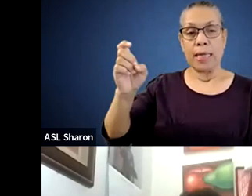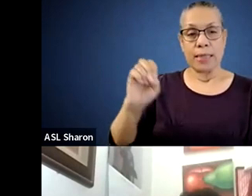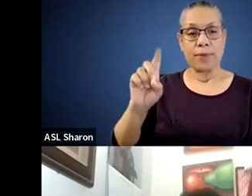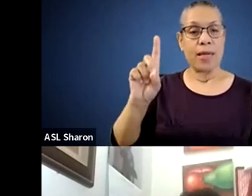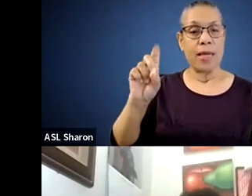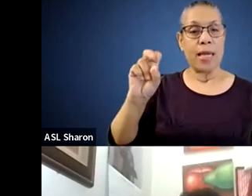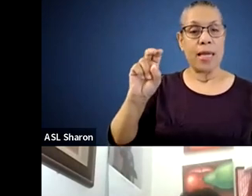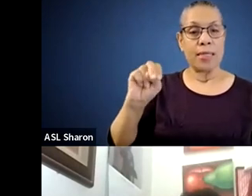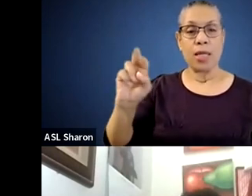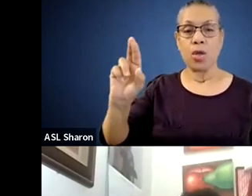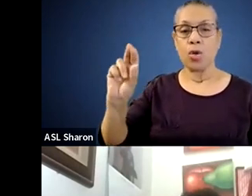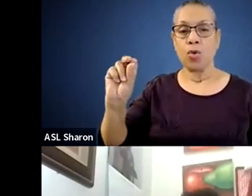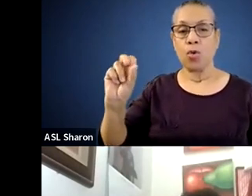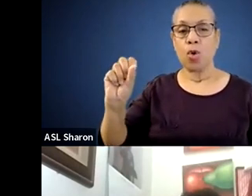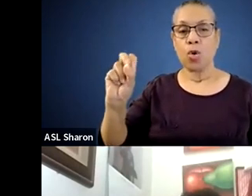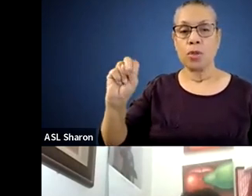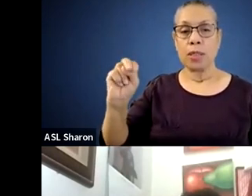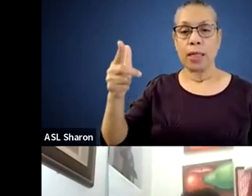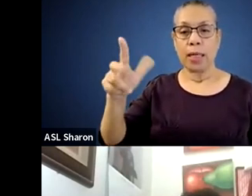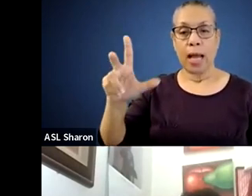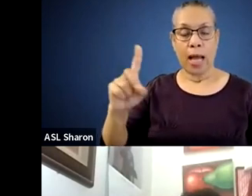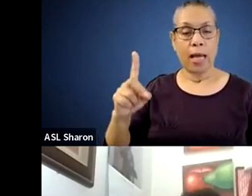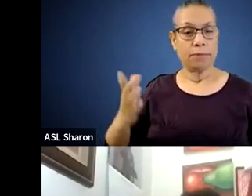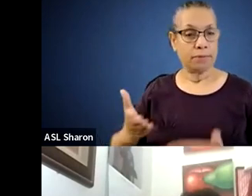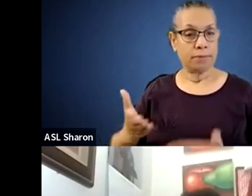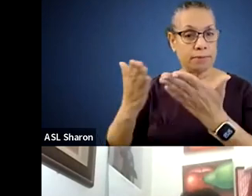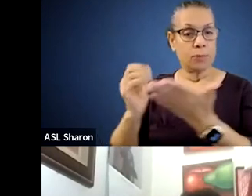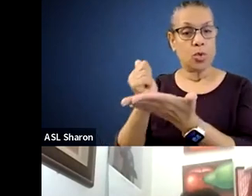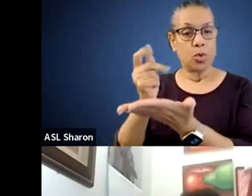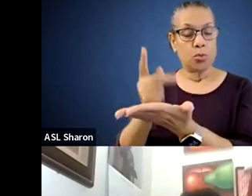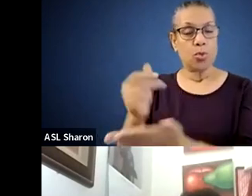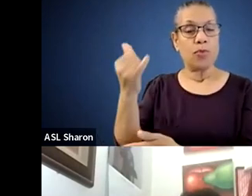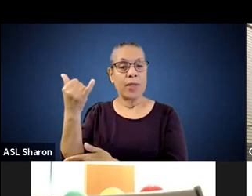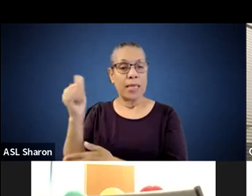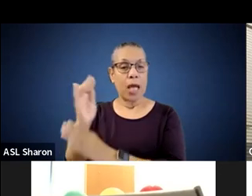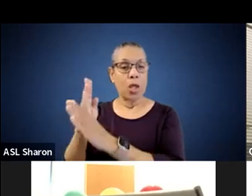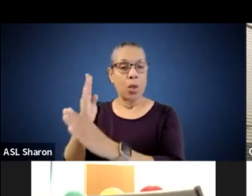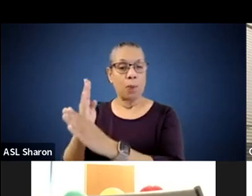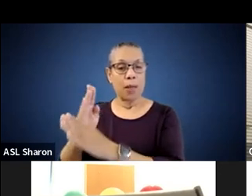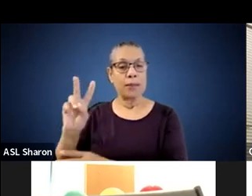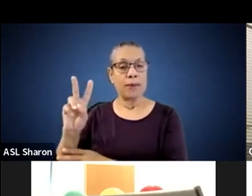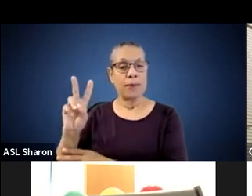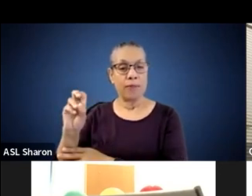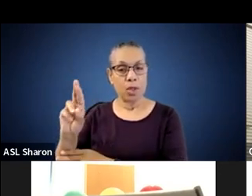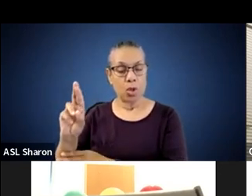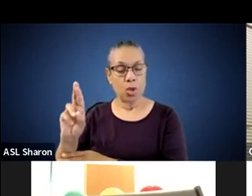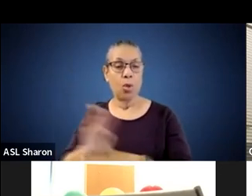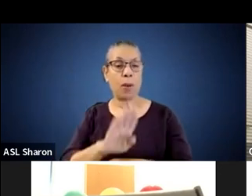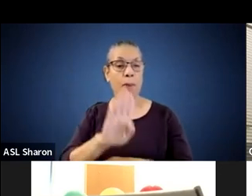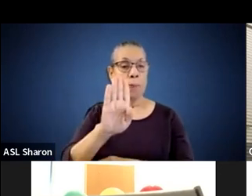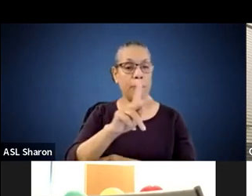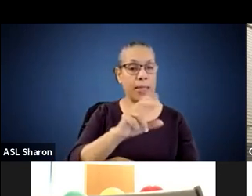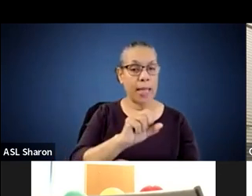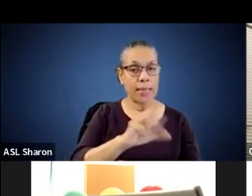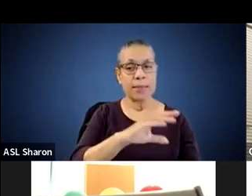Rosengard presented the superintendent's recommendation to approve the yellow bus vendor contract between Boston public schools